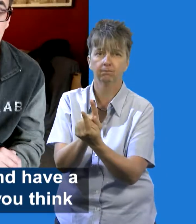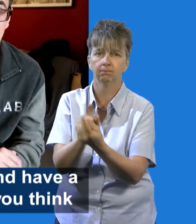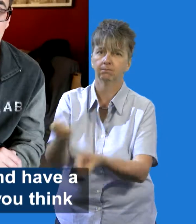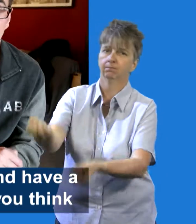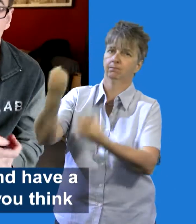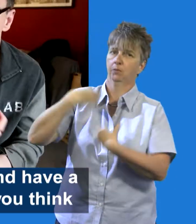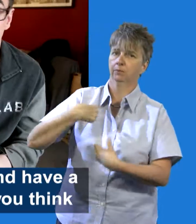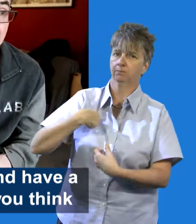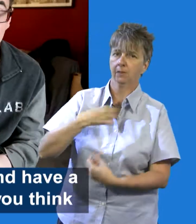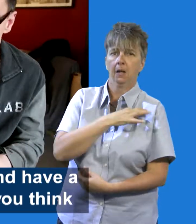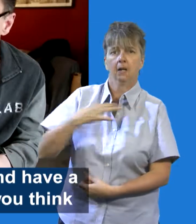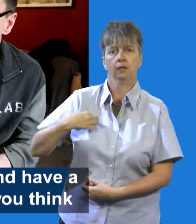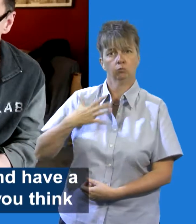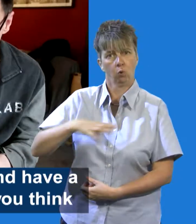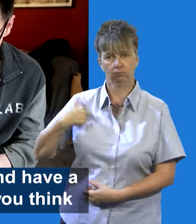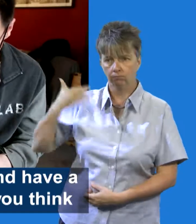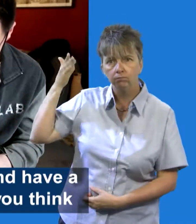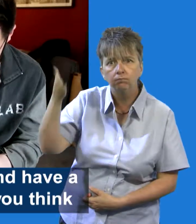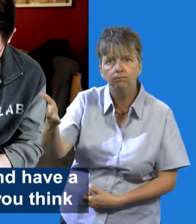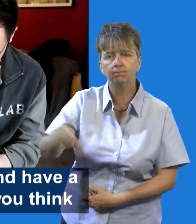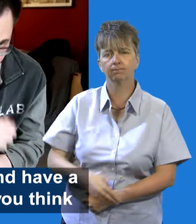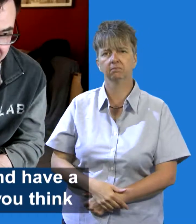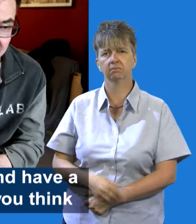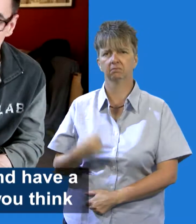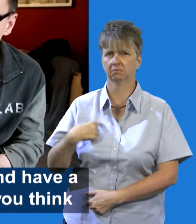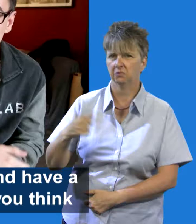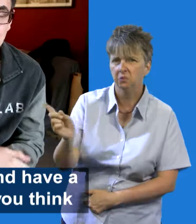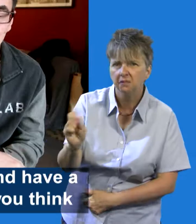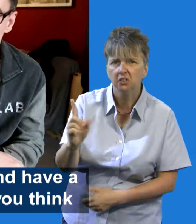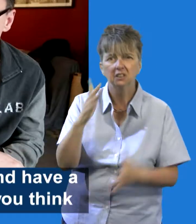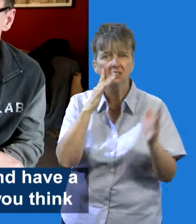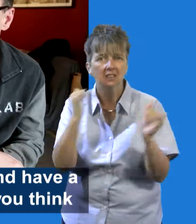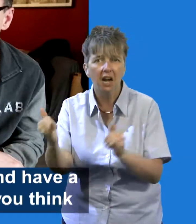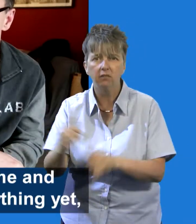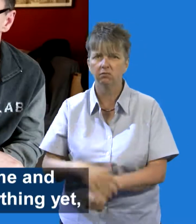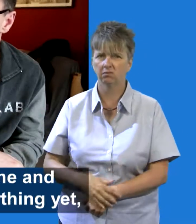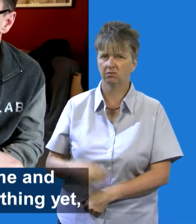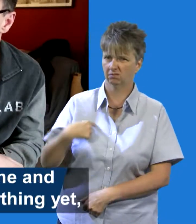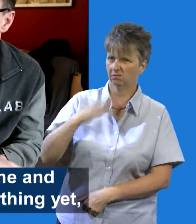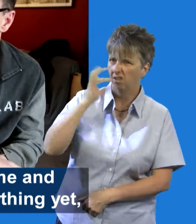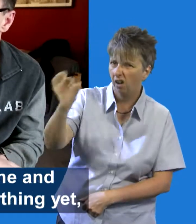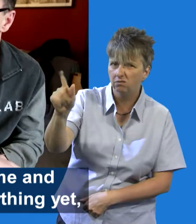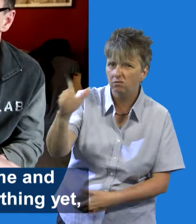you to go to a clinic and have a test." I said, "Can you tell me what you think